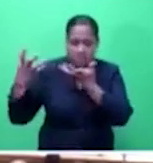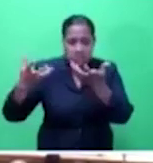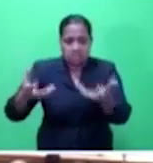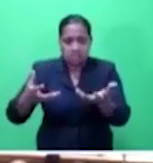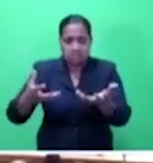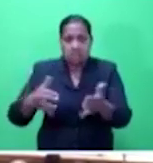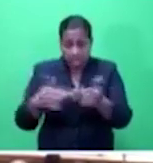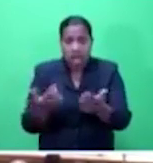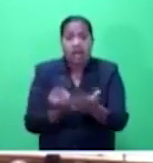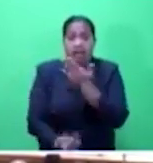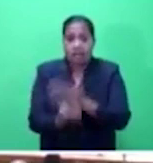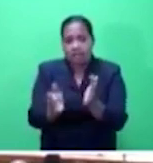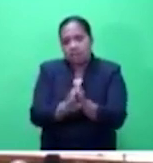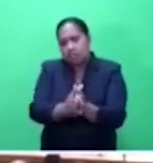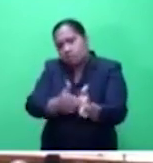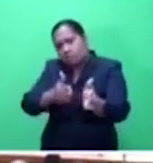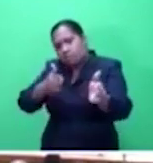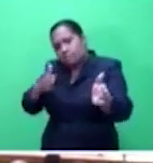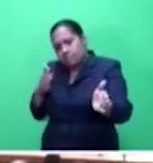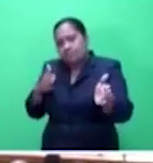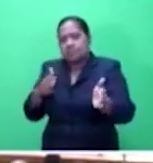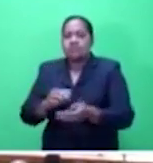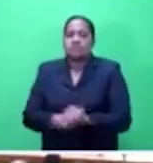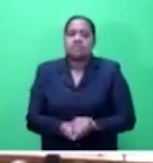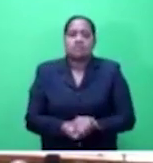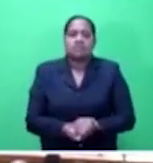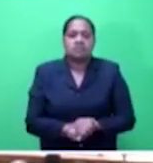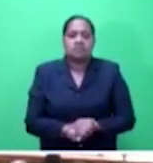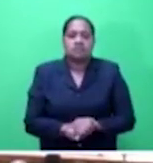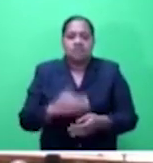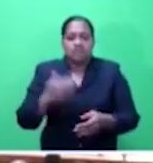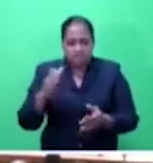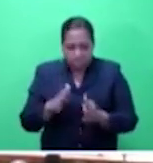virus, keeping services running, balance sheet buoyant, and workers healthy.